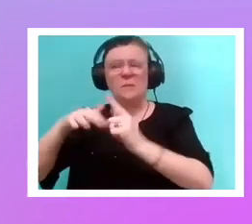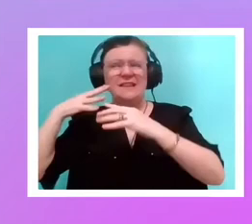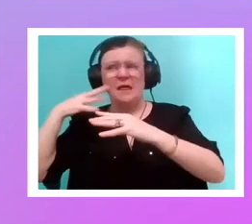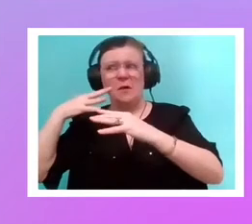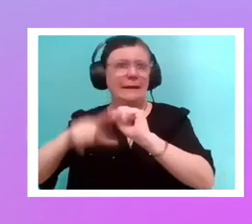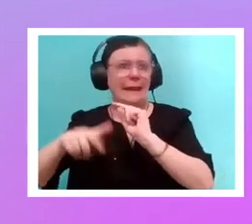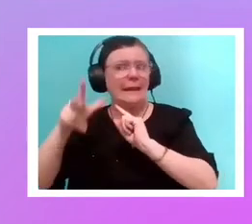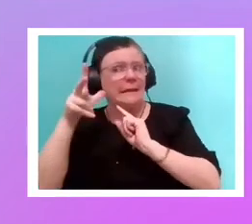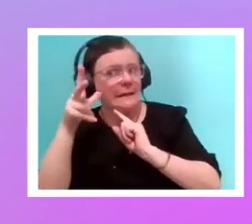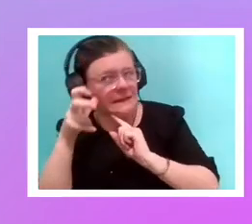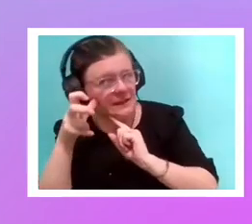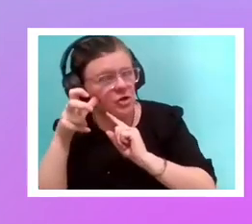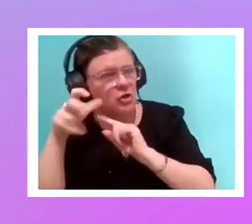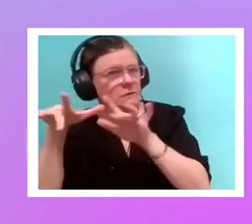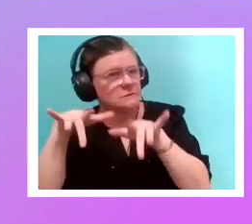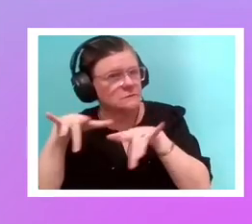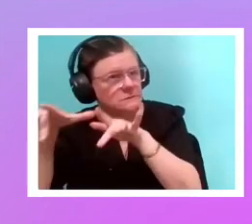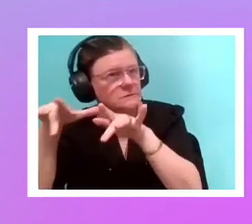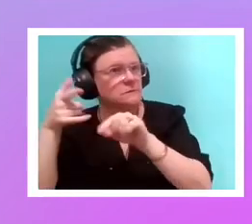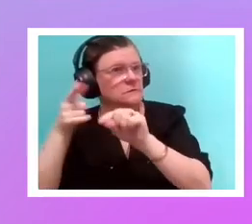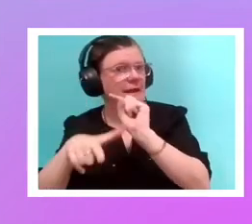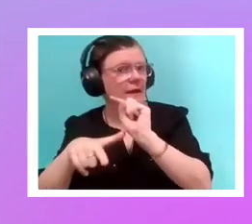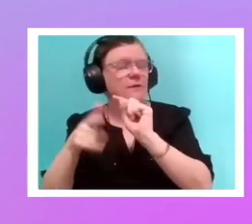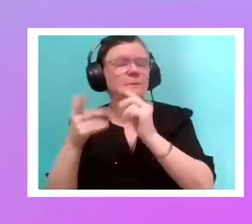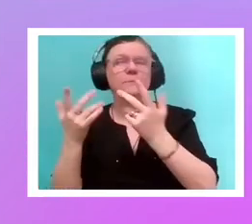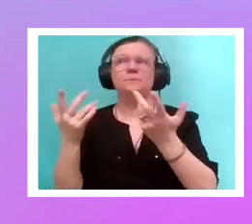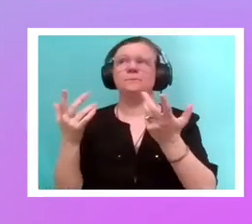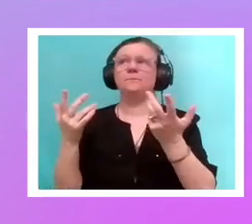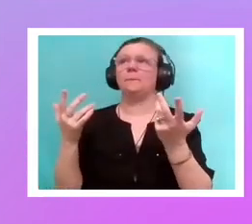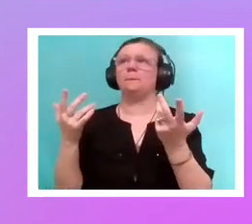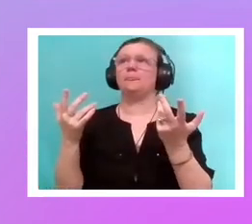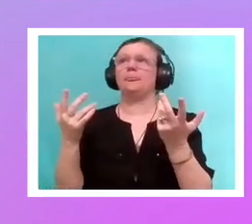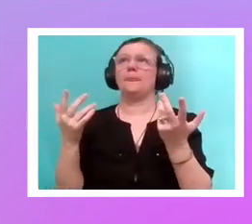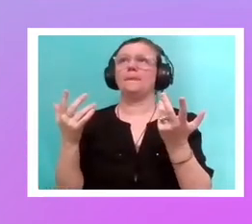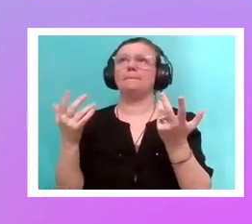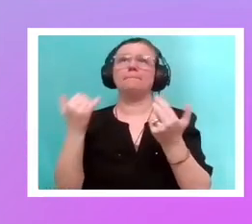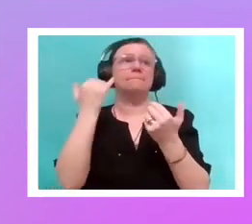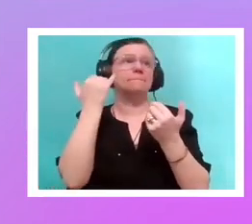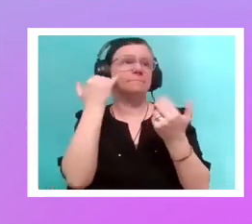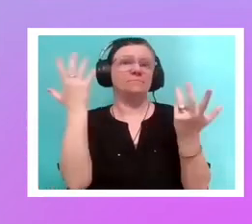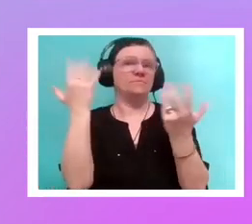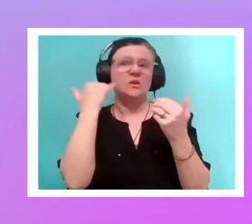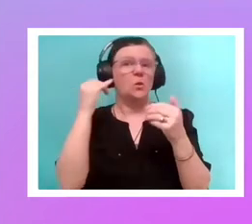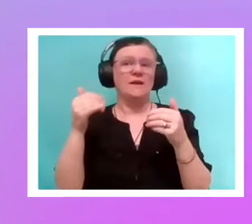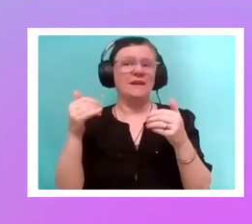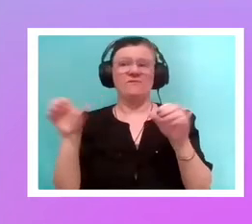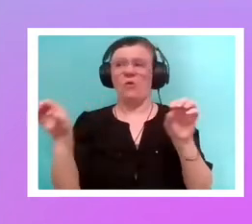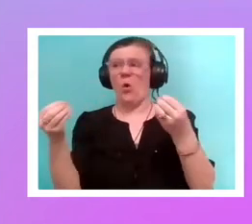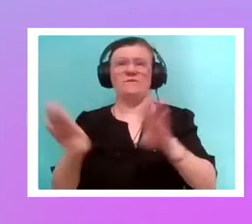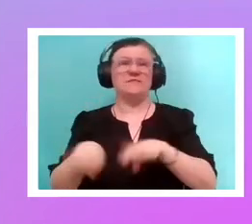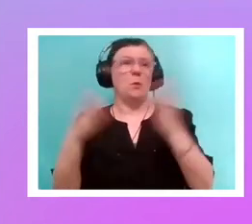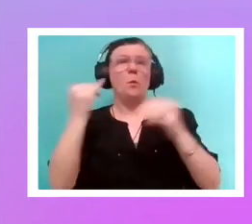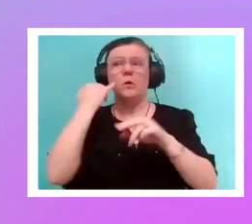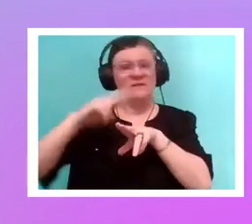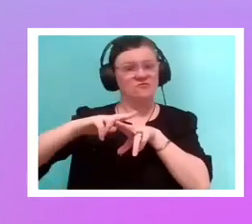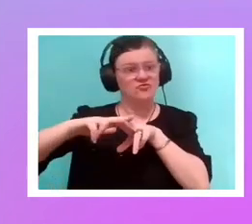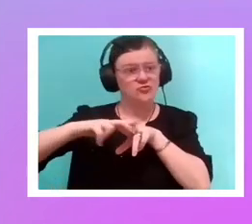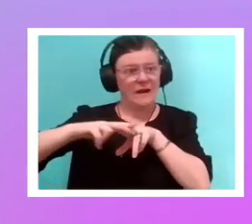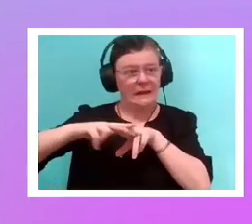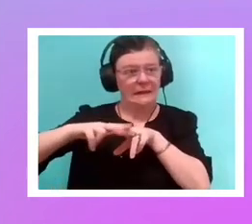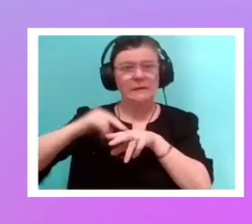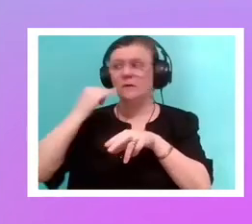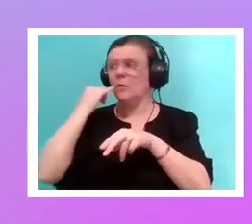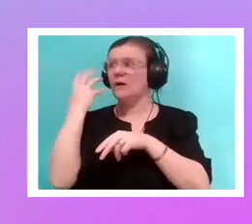from being able to hear as clearly. For example, in a noisy open plan office, on a train, or outside in the